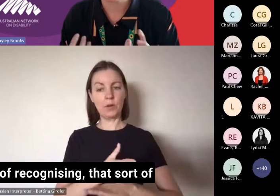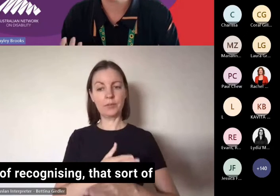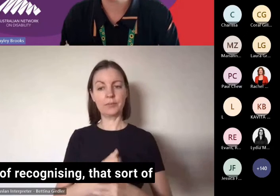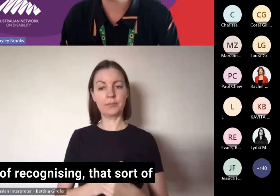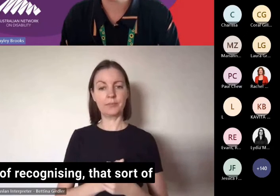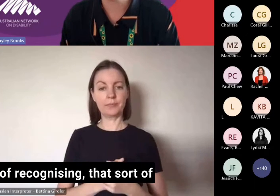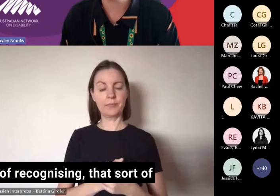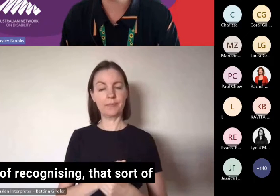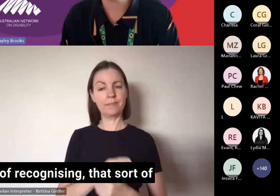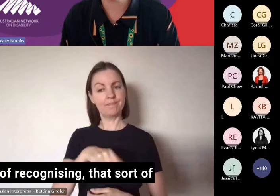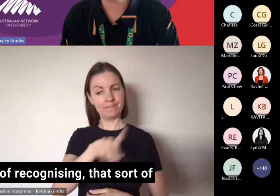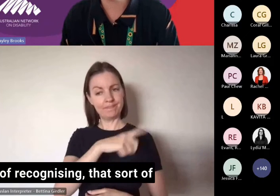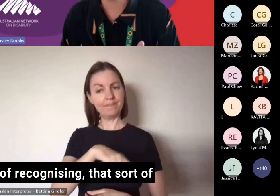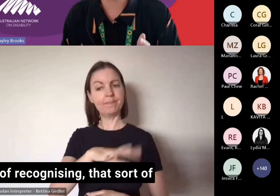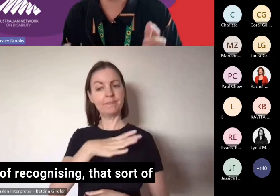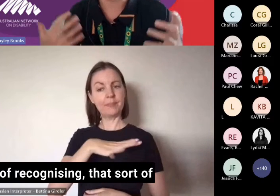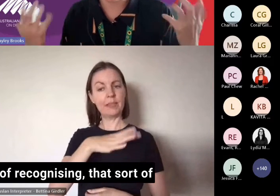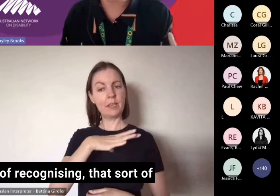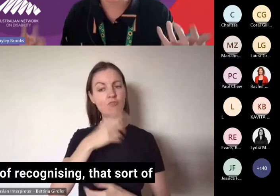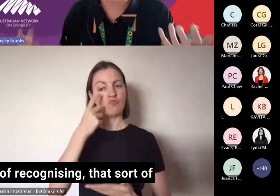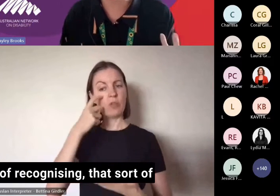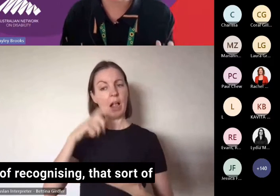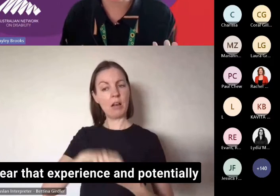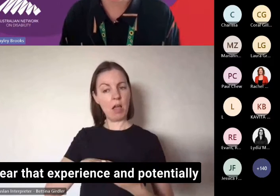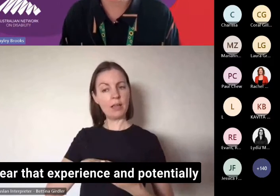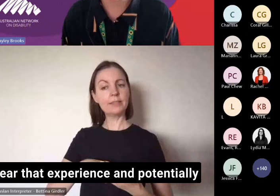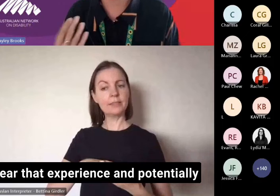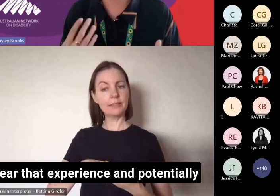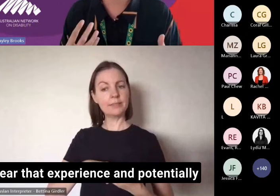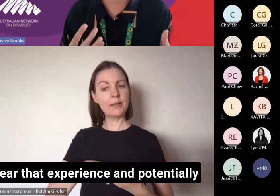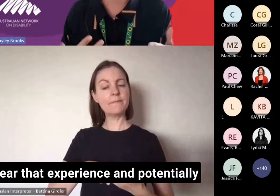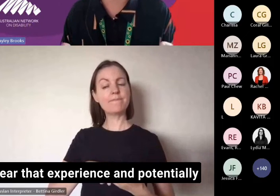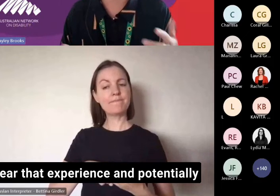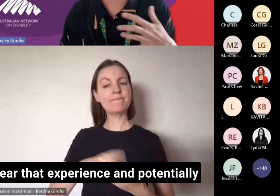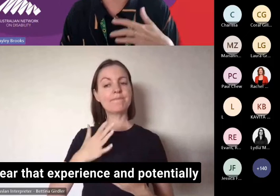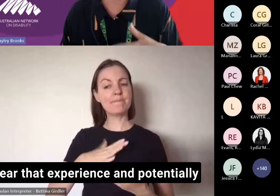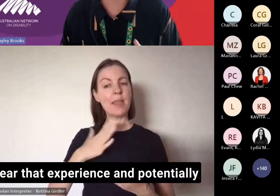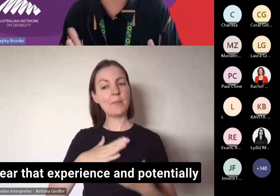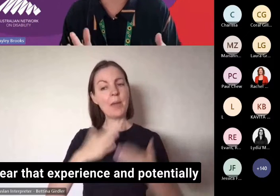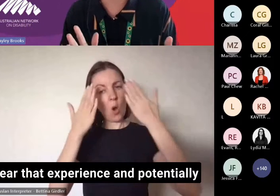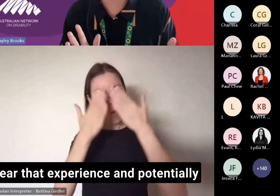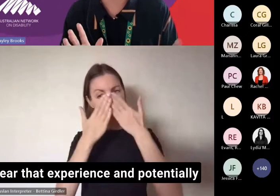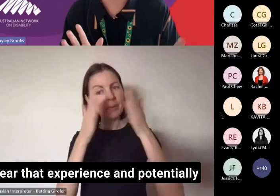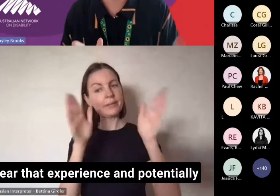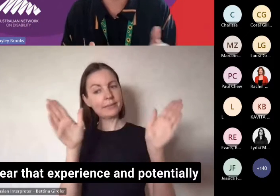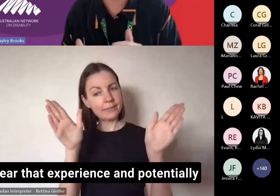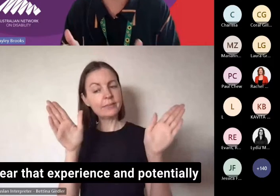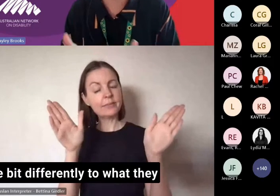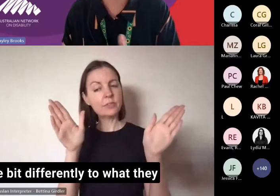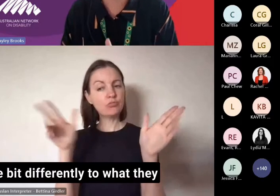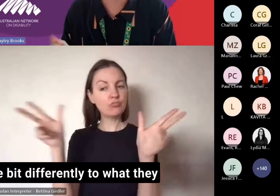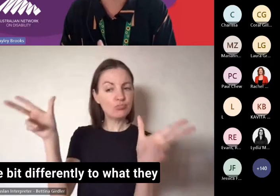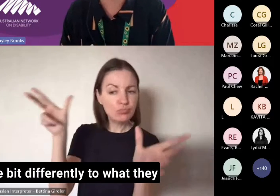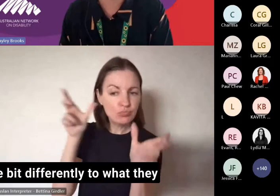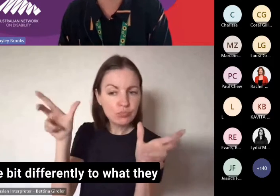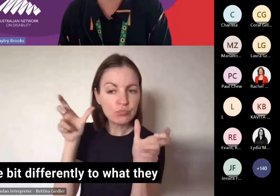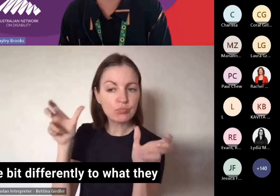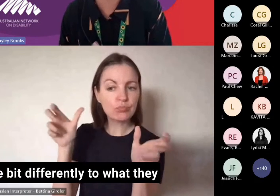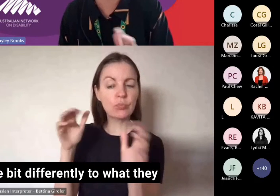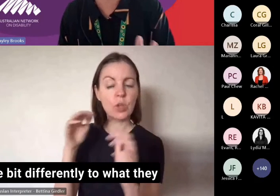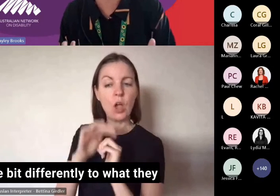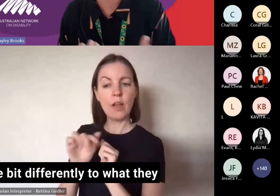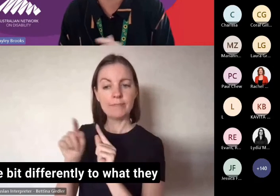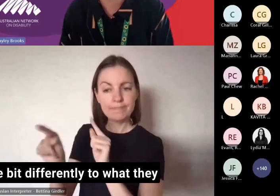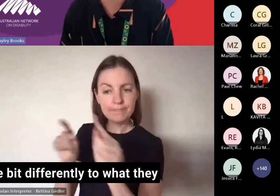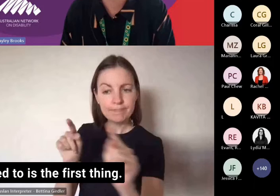sort of recognising that, like, sort of having that openness to hear that experience and potentially doing things a little bit